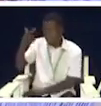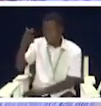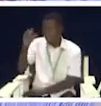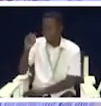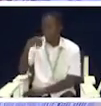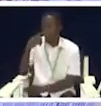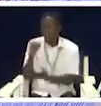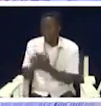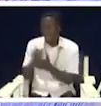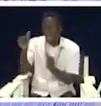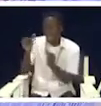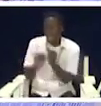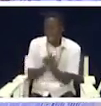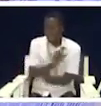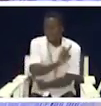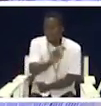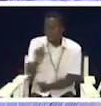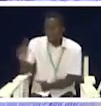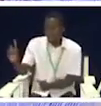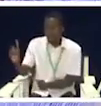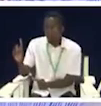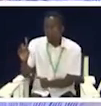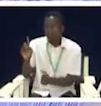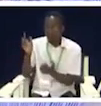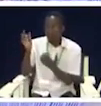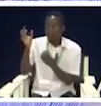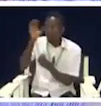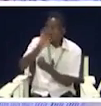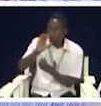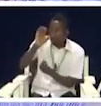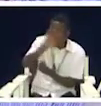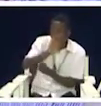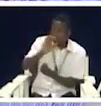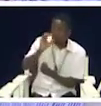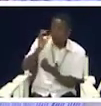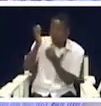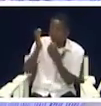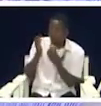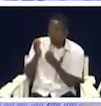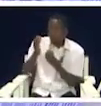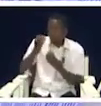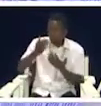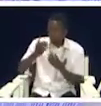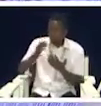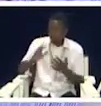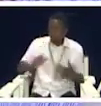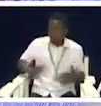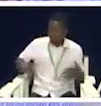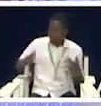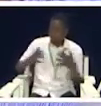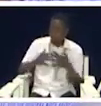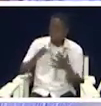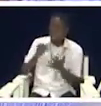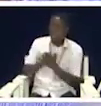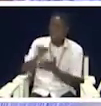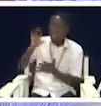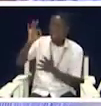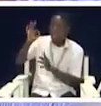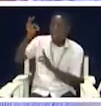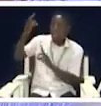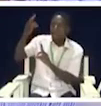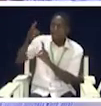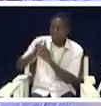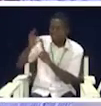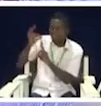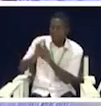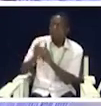everyone looking for the fruit of every barrenness is over, that by 9 months that they will celebrate with